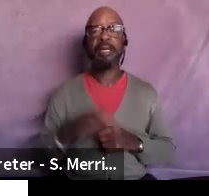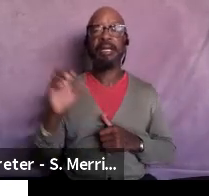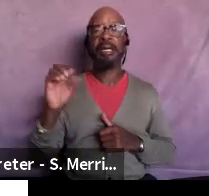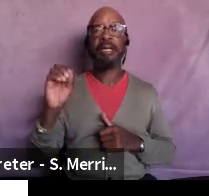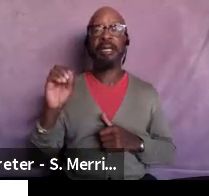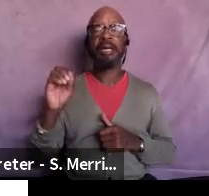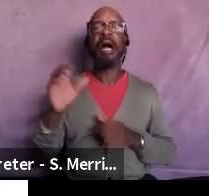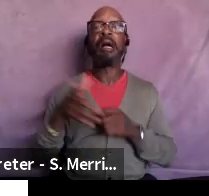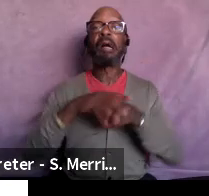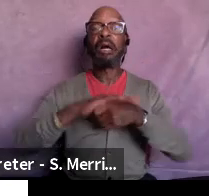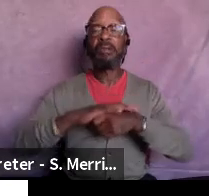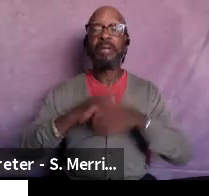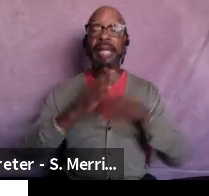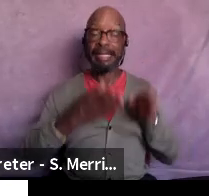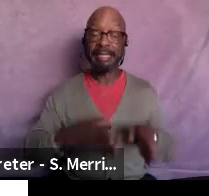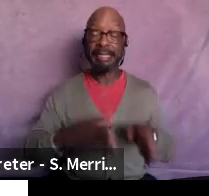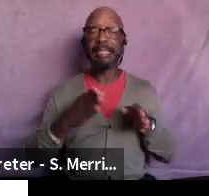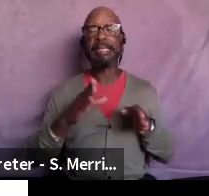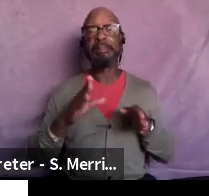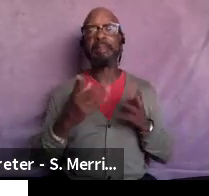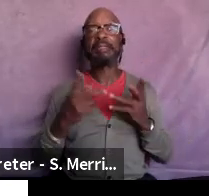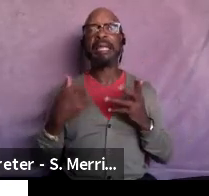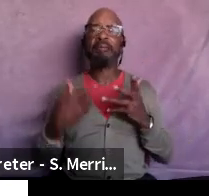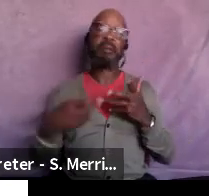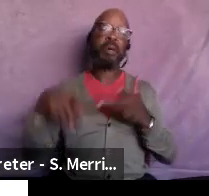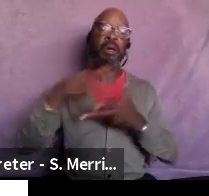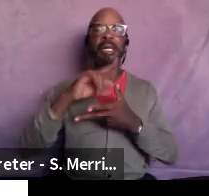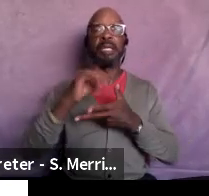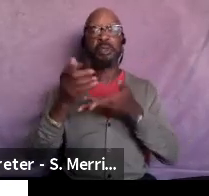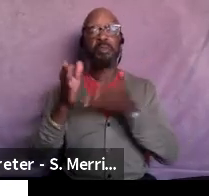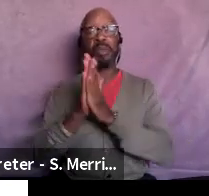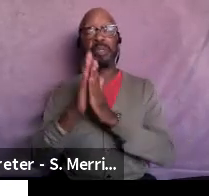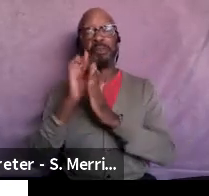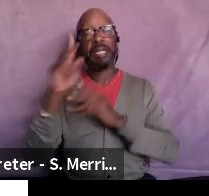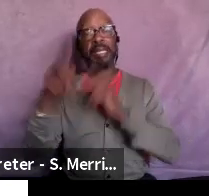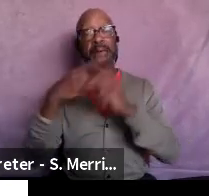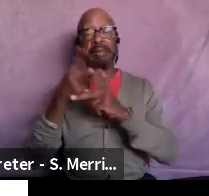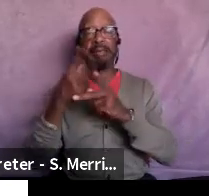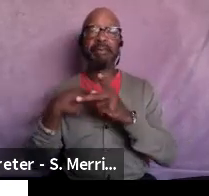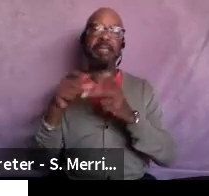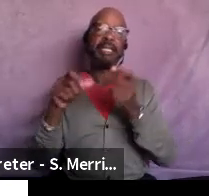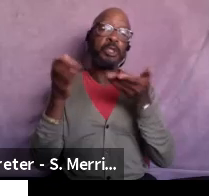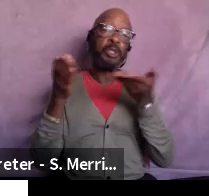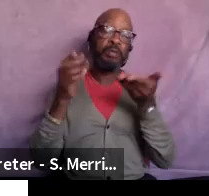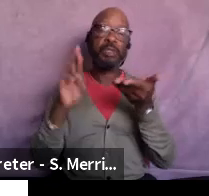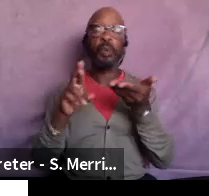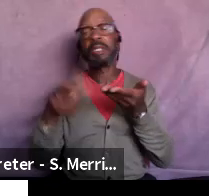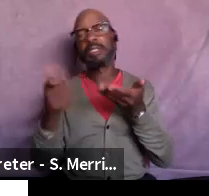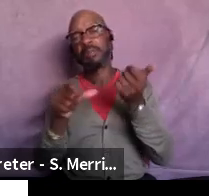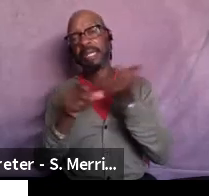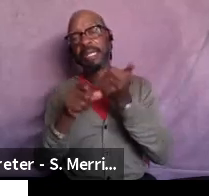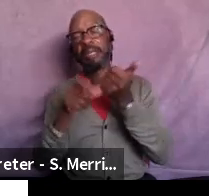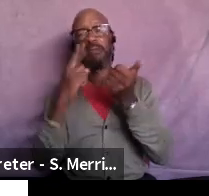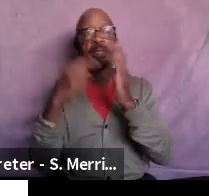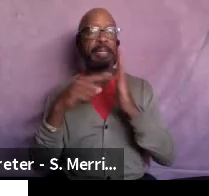primary consideration to the request of the individual for the type of auxiliary aid and services. So for example,